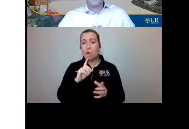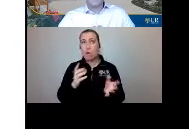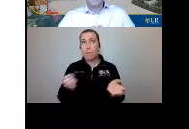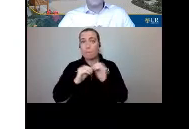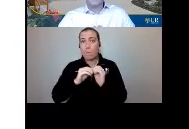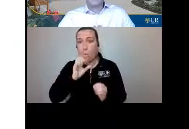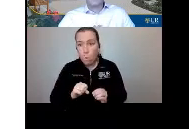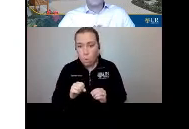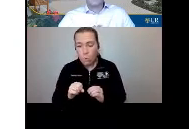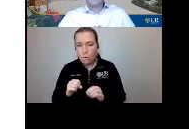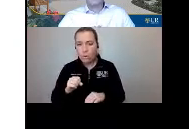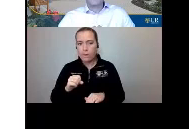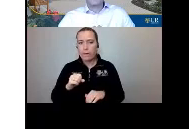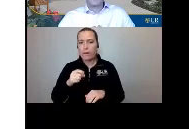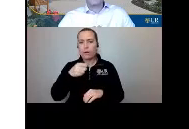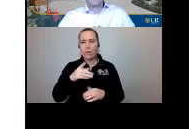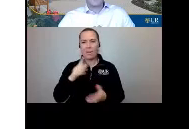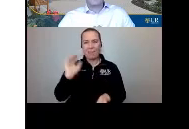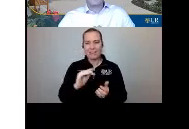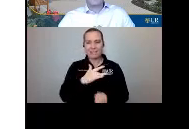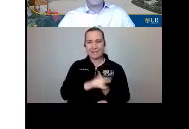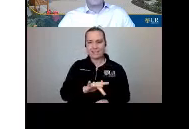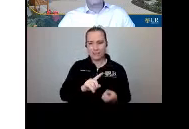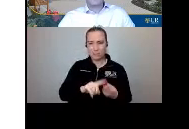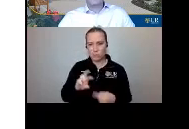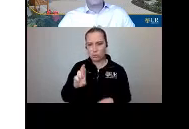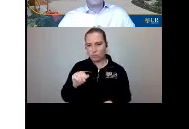less impact the radiation exposure will have